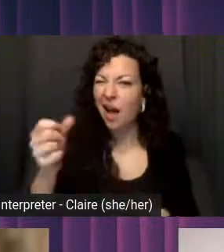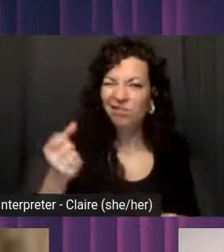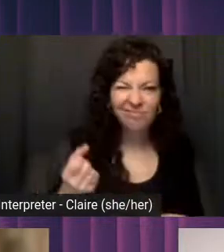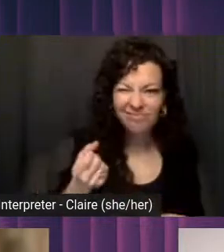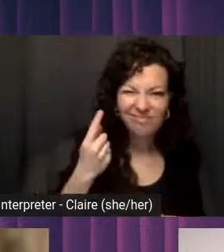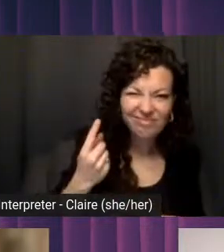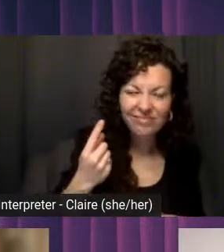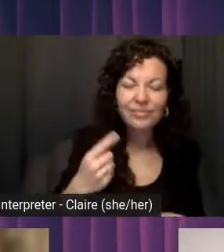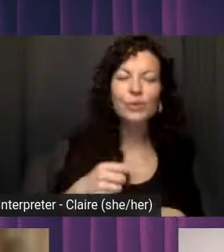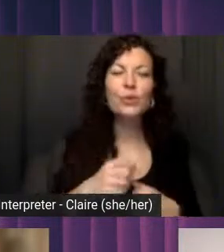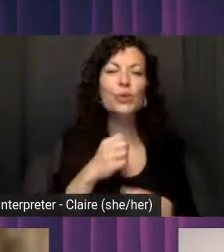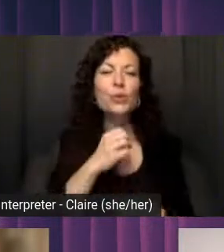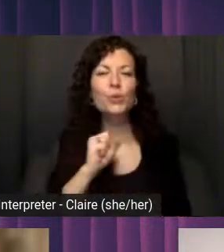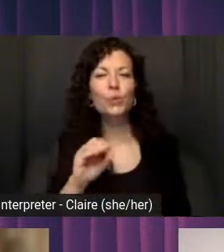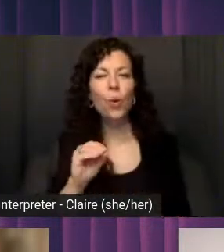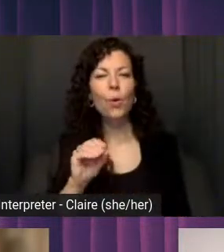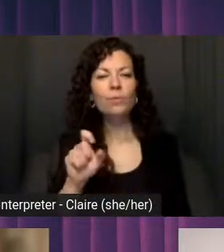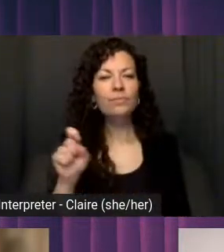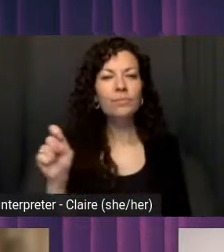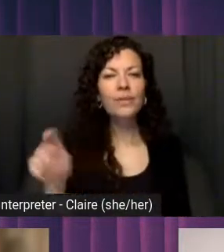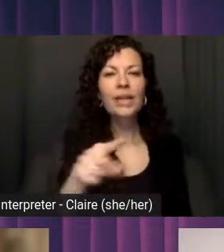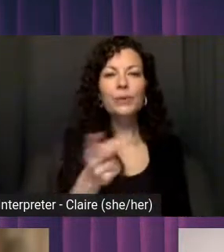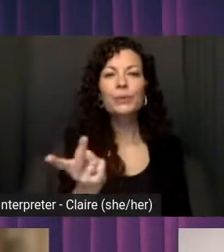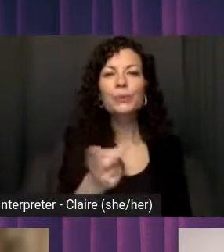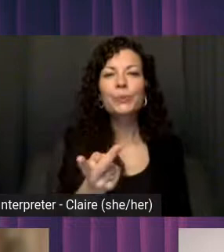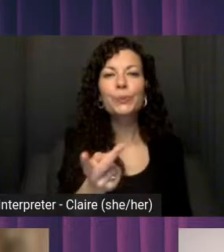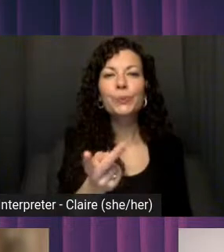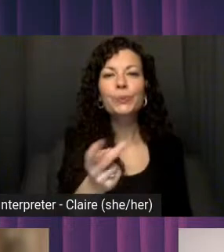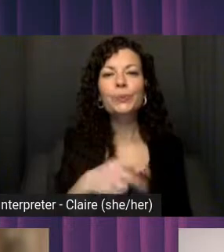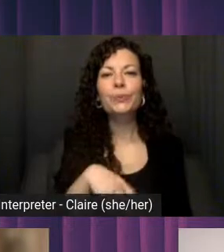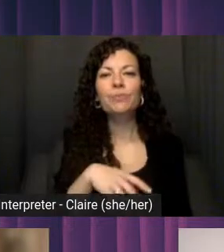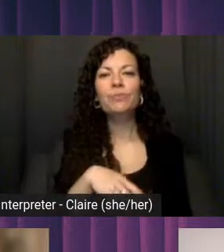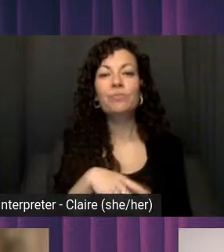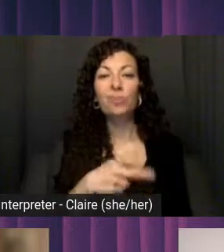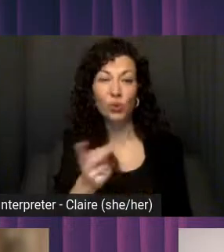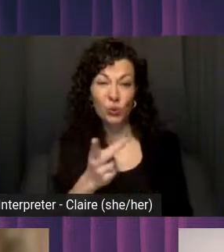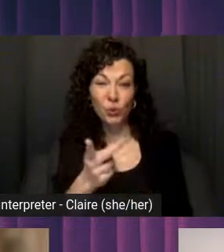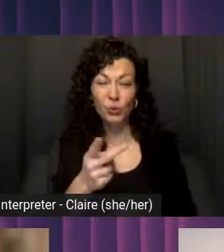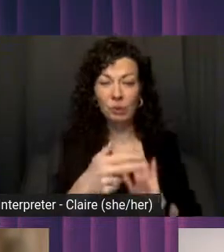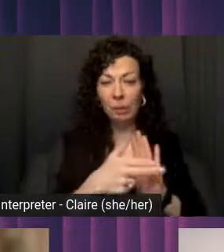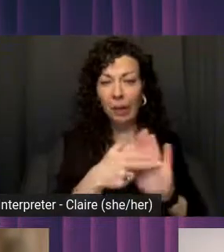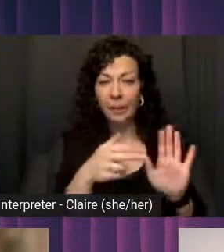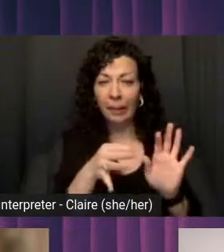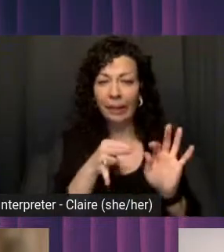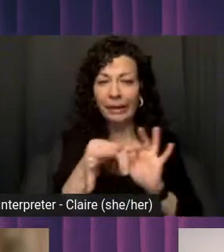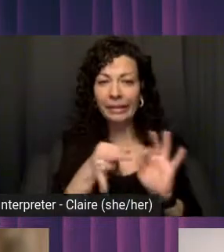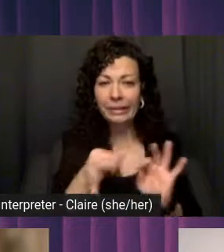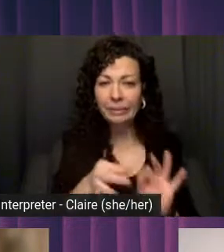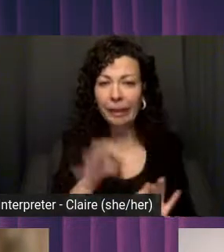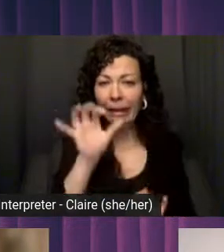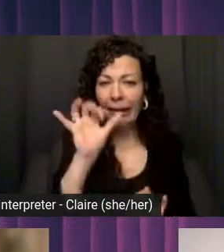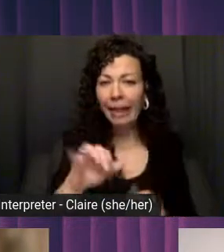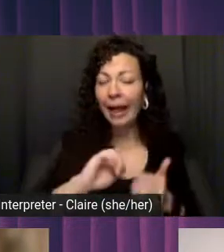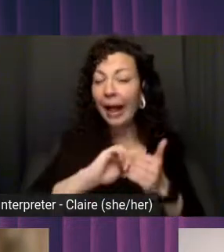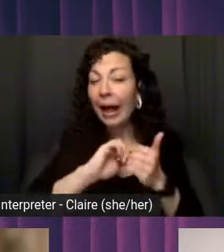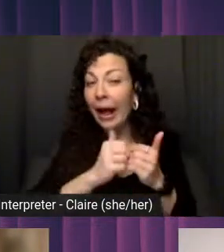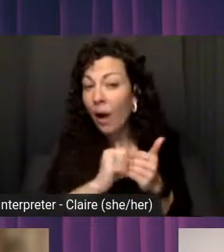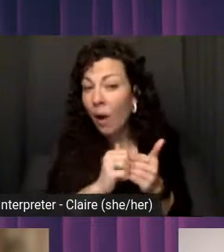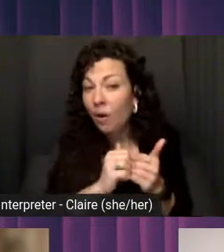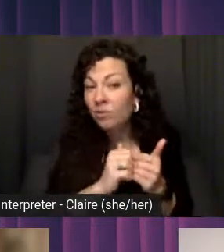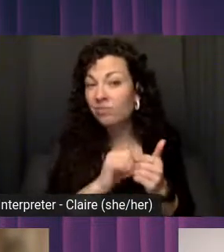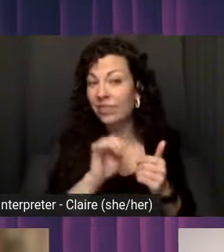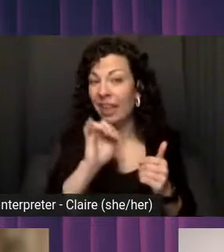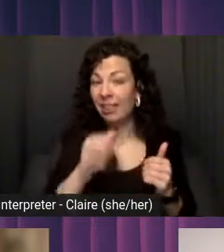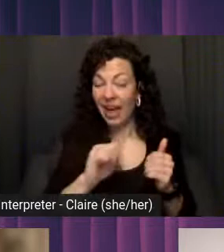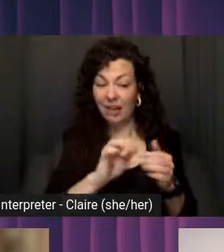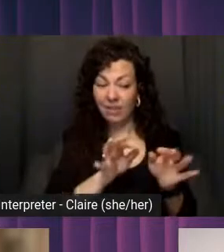what does that how would you define it? And has that definition changed at all